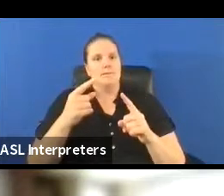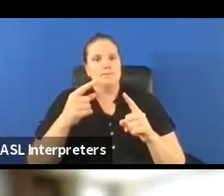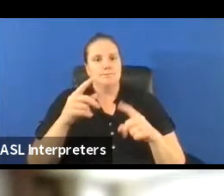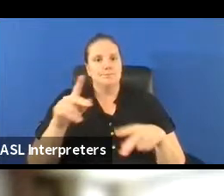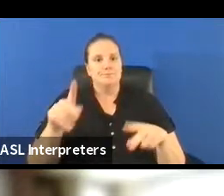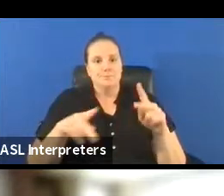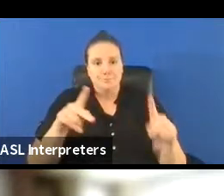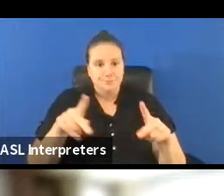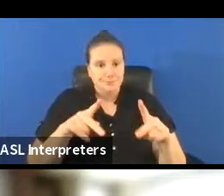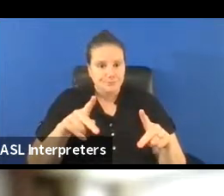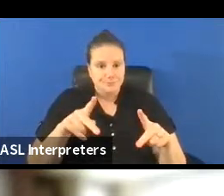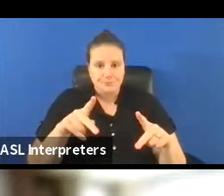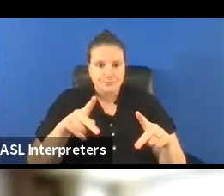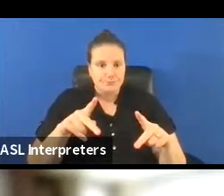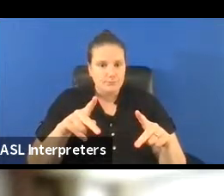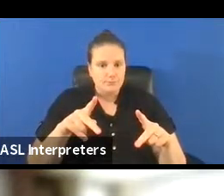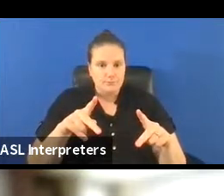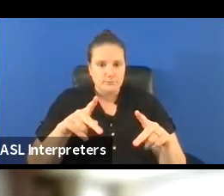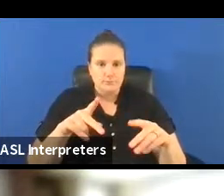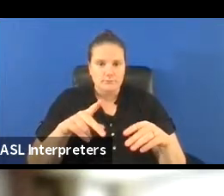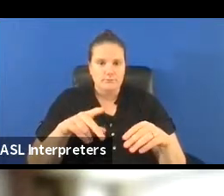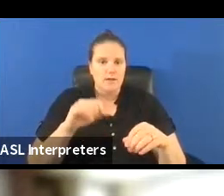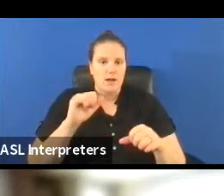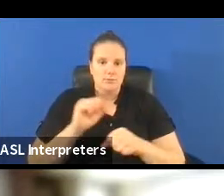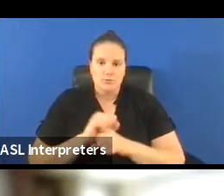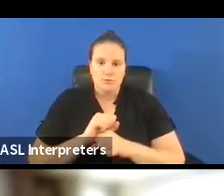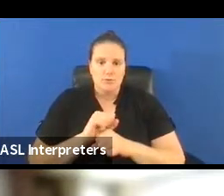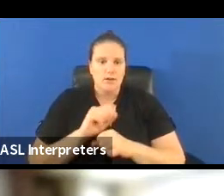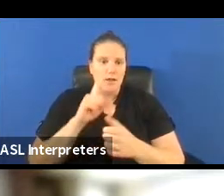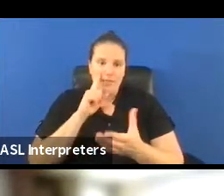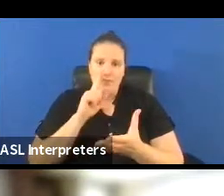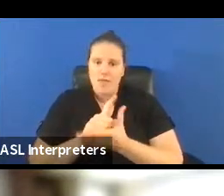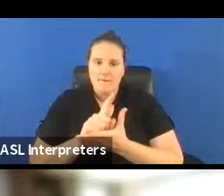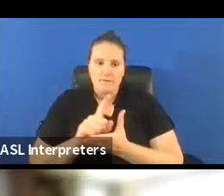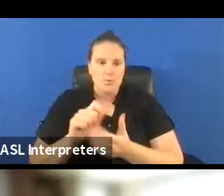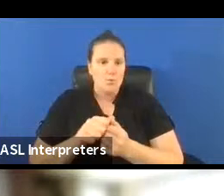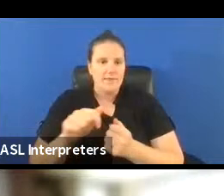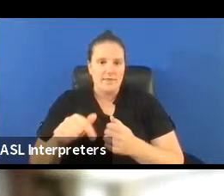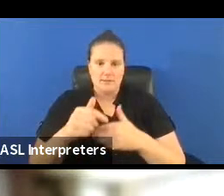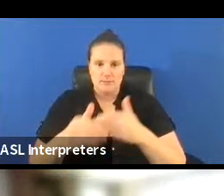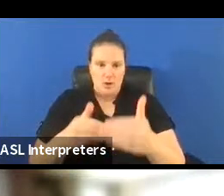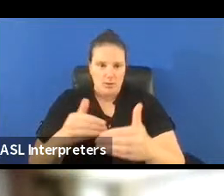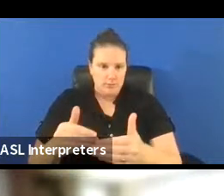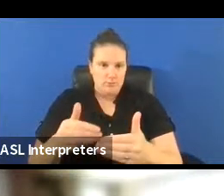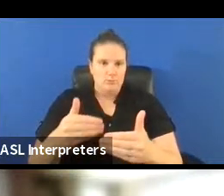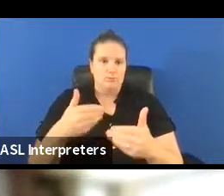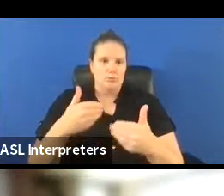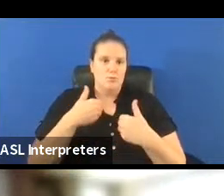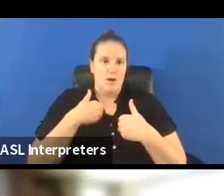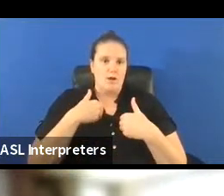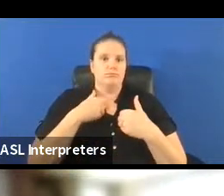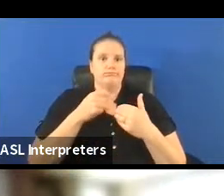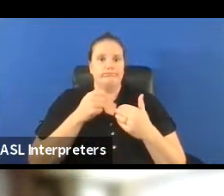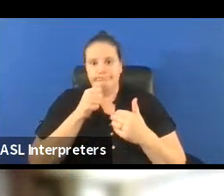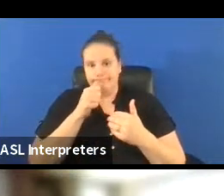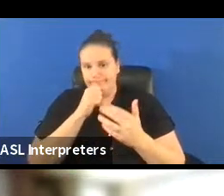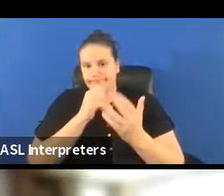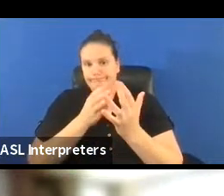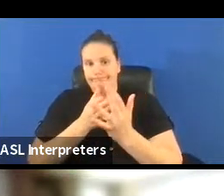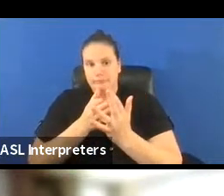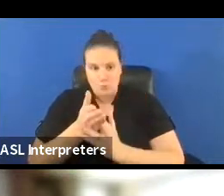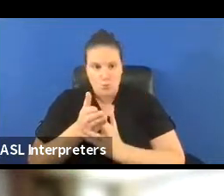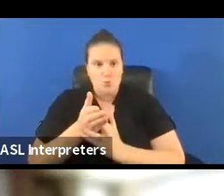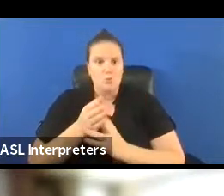folks are absolutely in love with the process that we have taken you through,